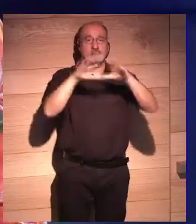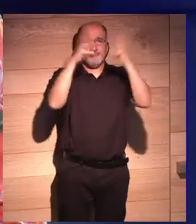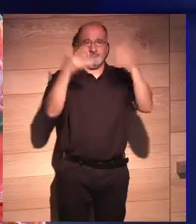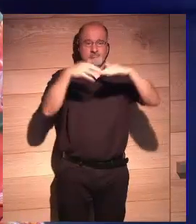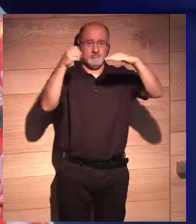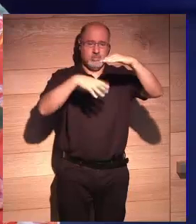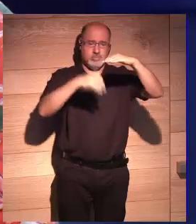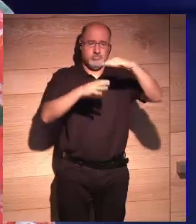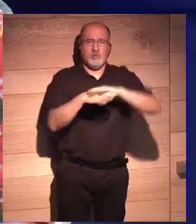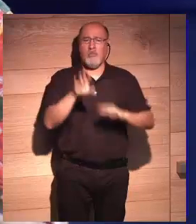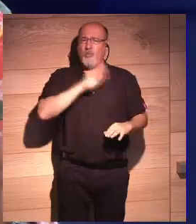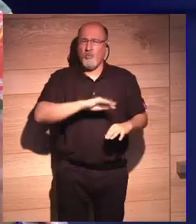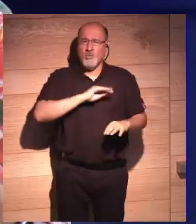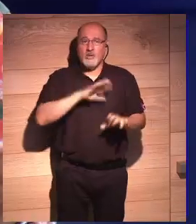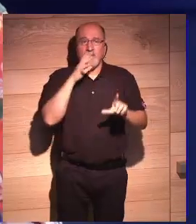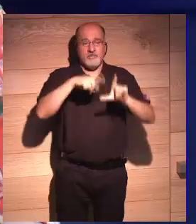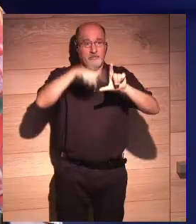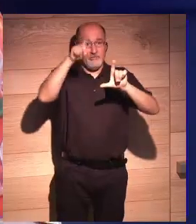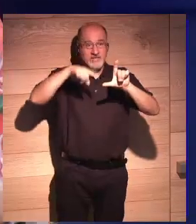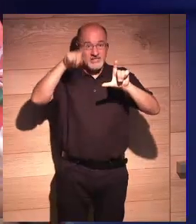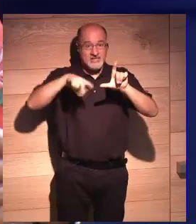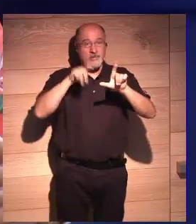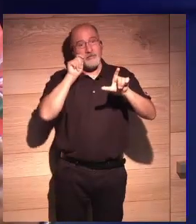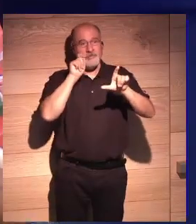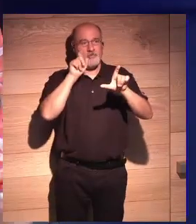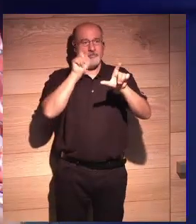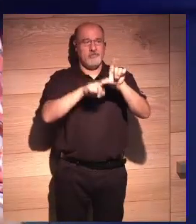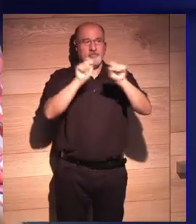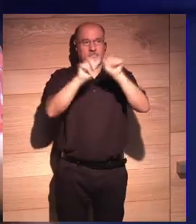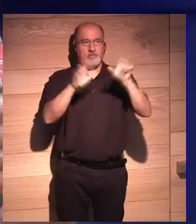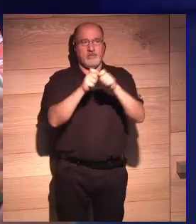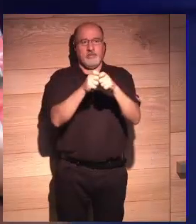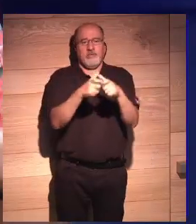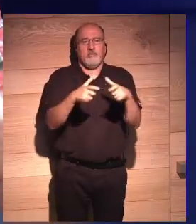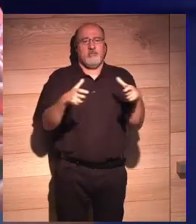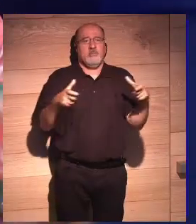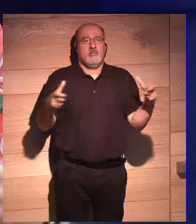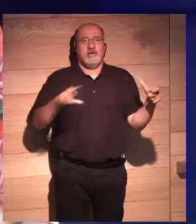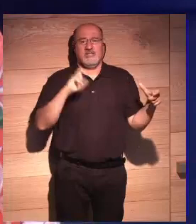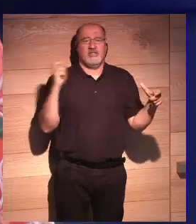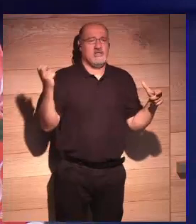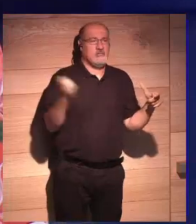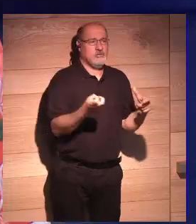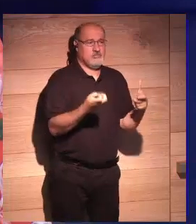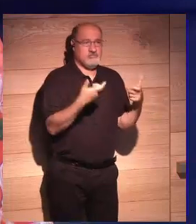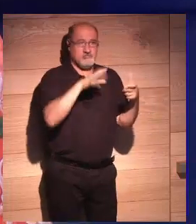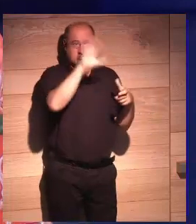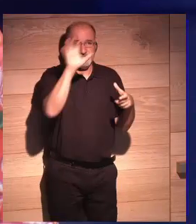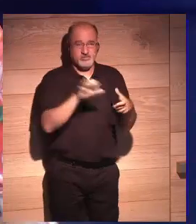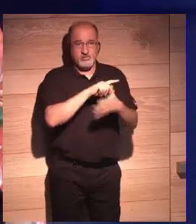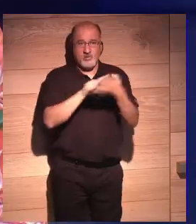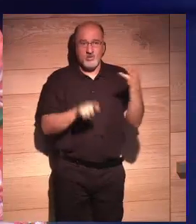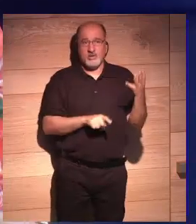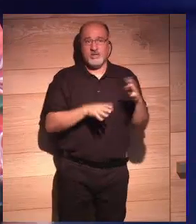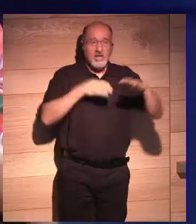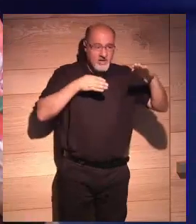immersive experience. They have been downloaded 200,000 times in a few months, and they are starting to grow, and it's been successful, and